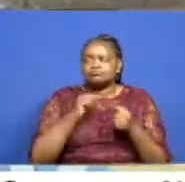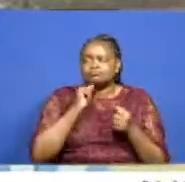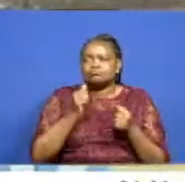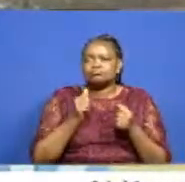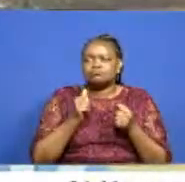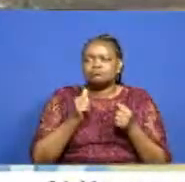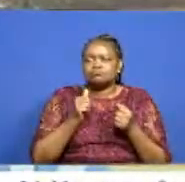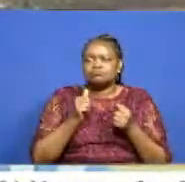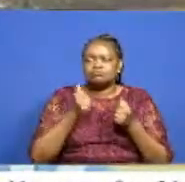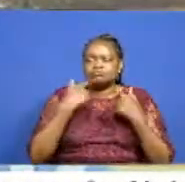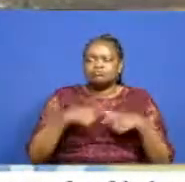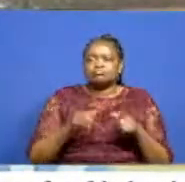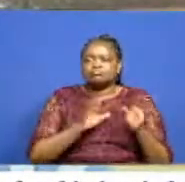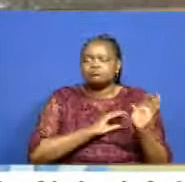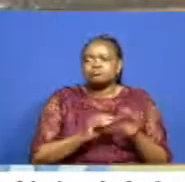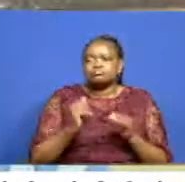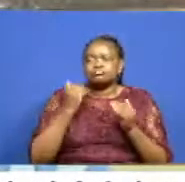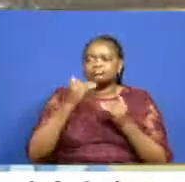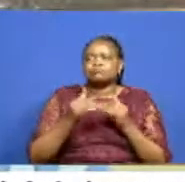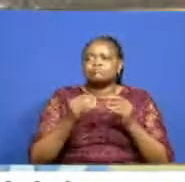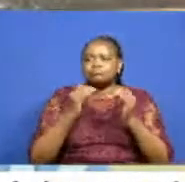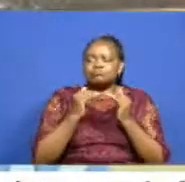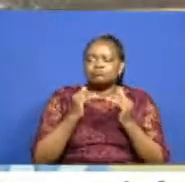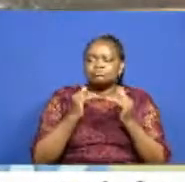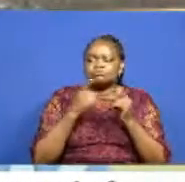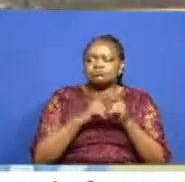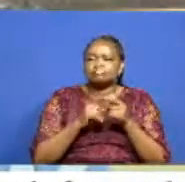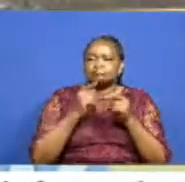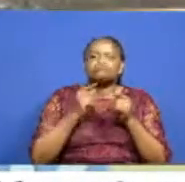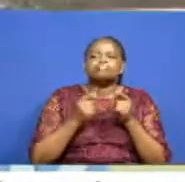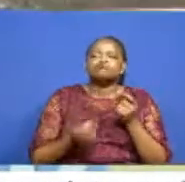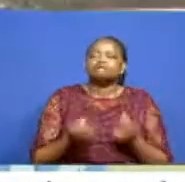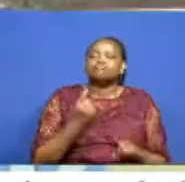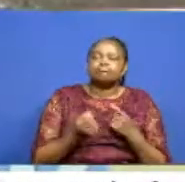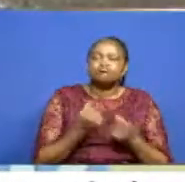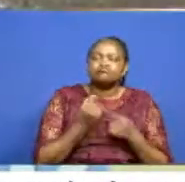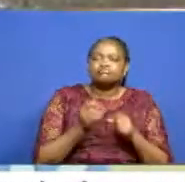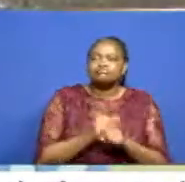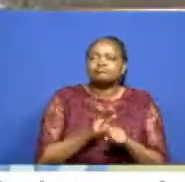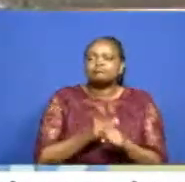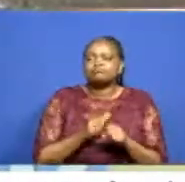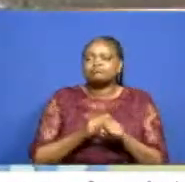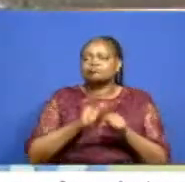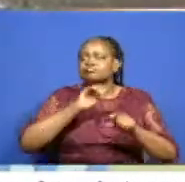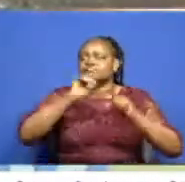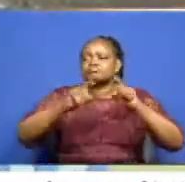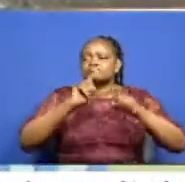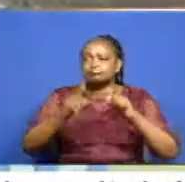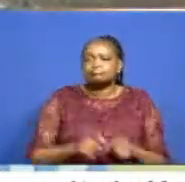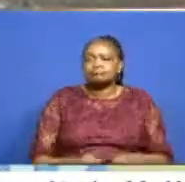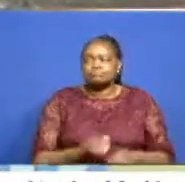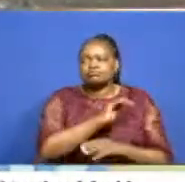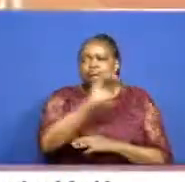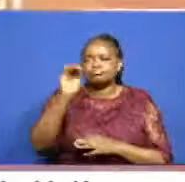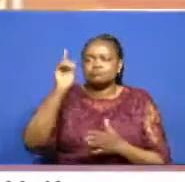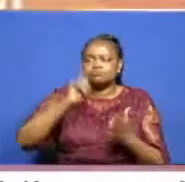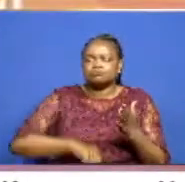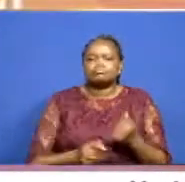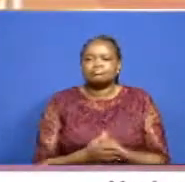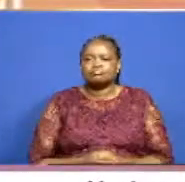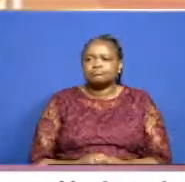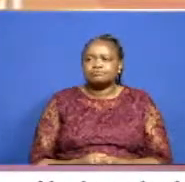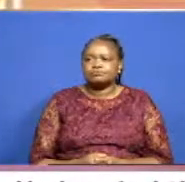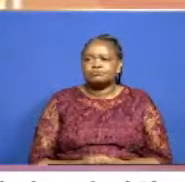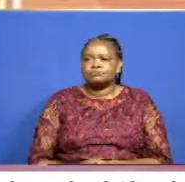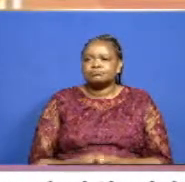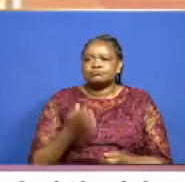next level. So raising a lot of questions, and this is even what we are asking you on our viewpoint question this particular morning,